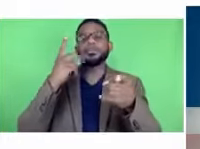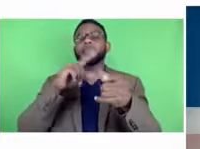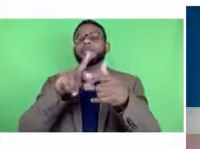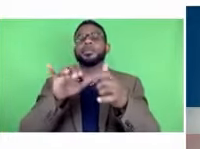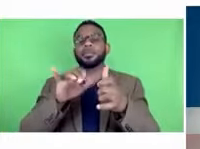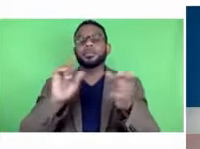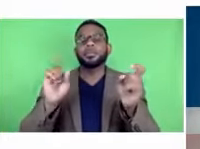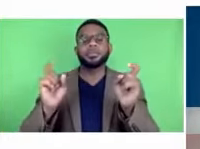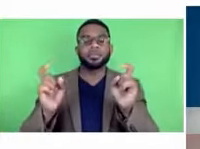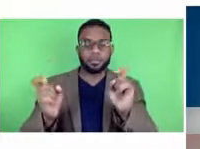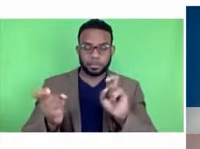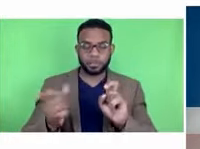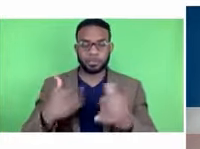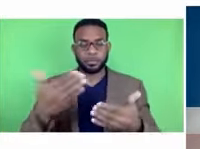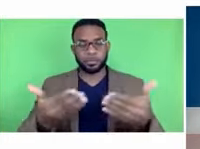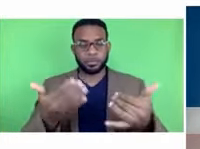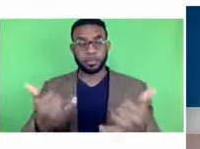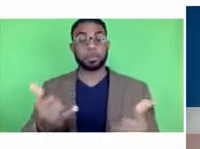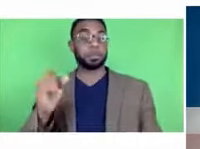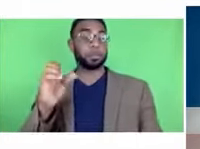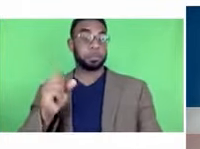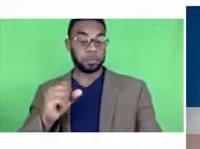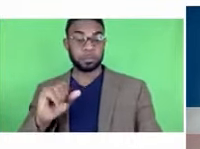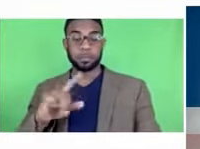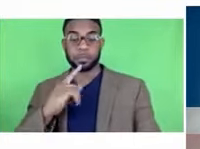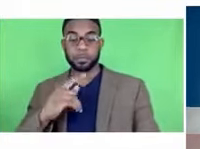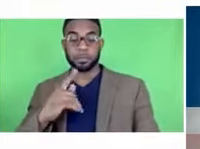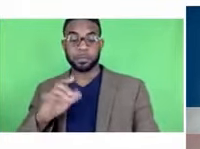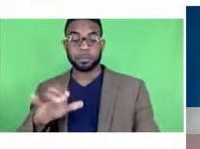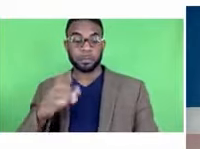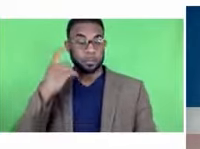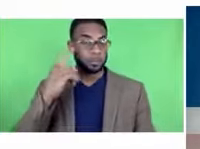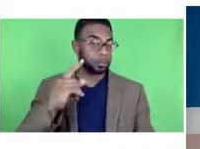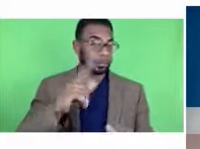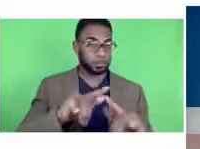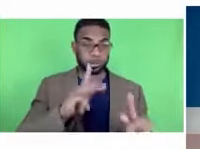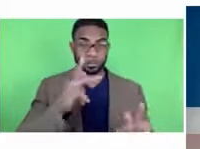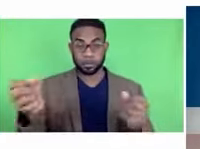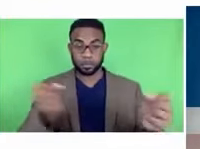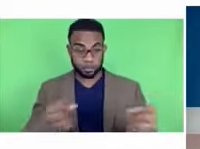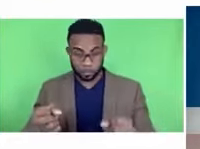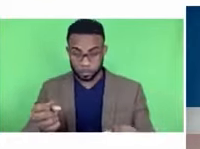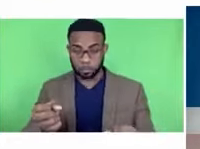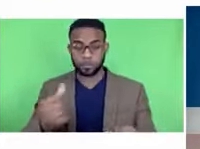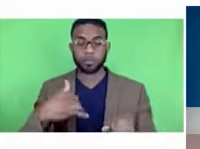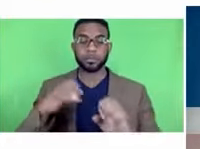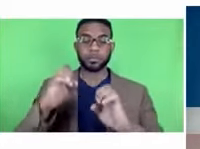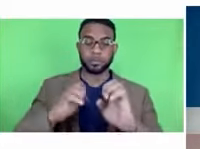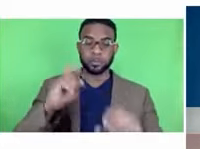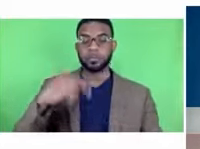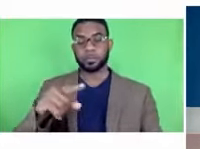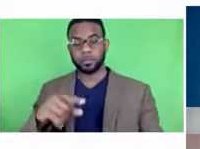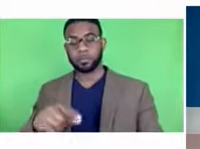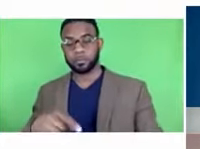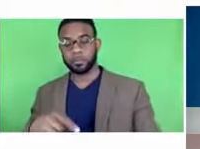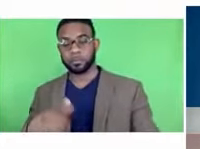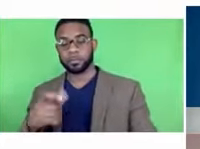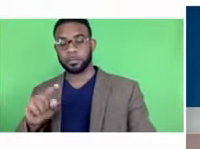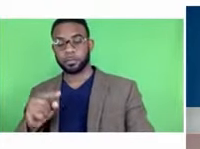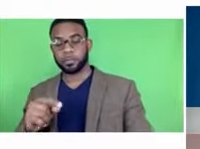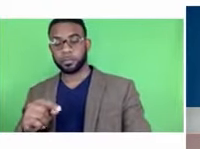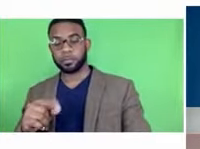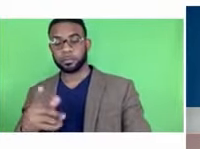this is the way that we're hiring now. And these are the things we're doing for the people we're bringing on. And we value them right from the beginning. And we also value